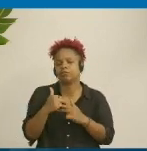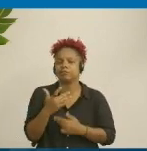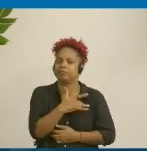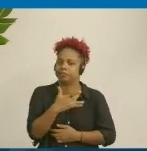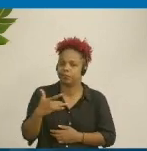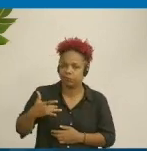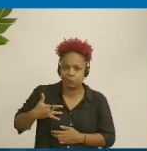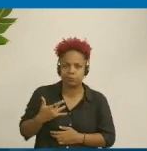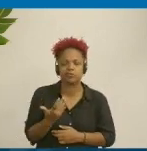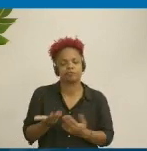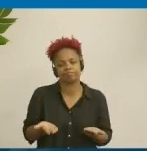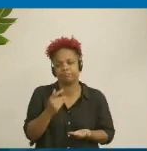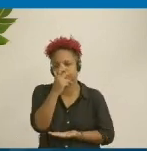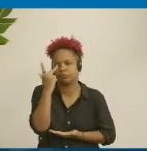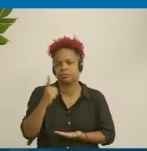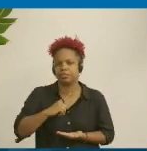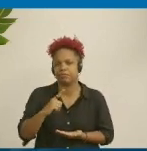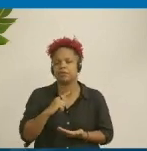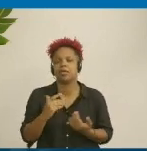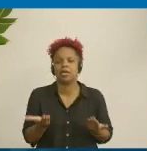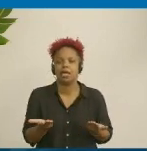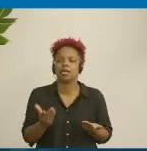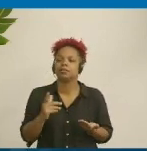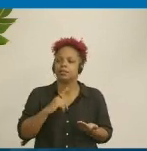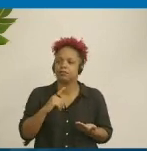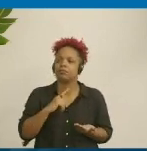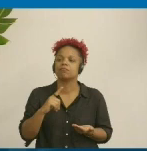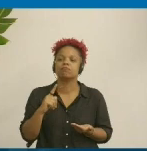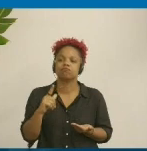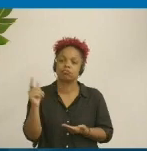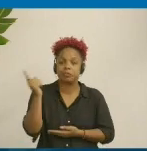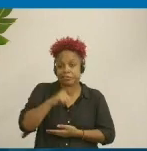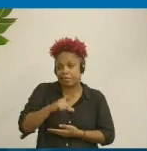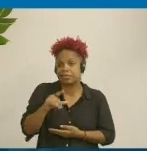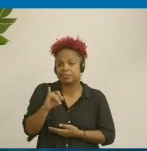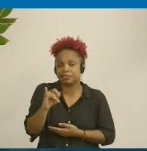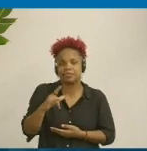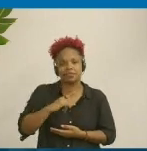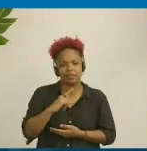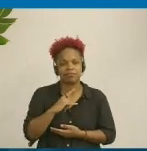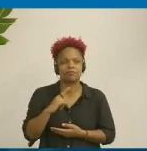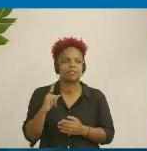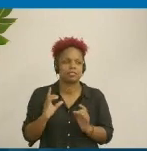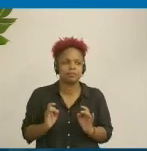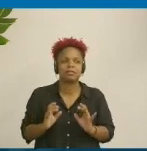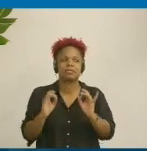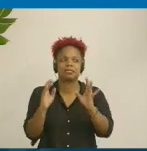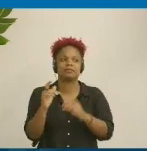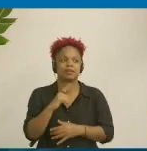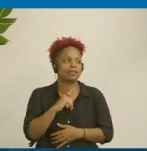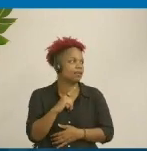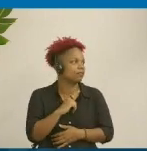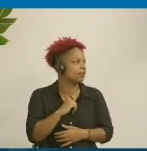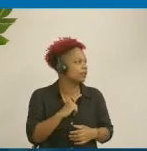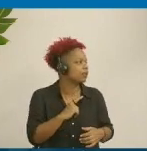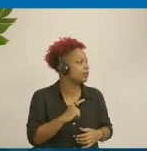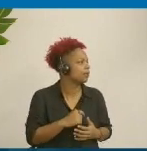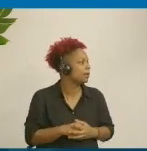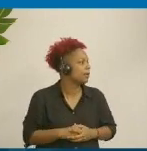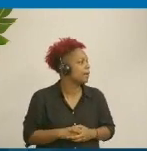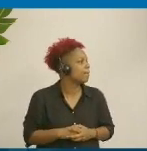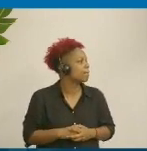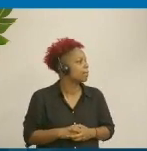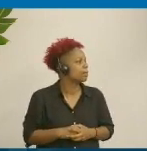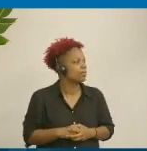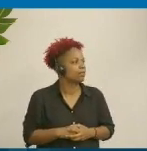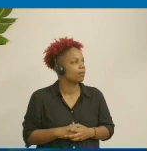some more interesting things. And I think the second thing is, if someone